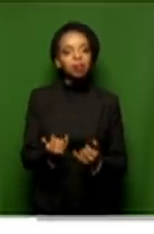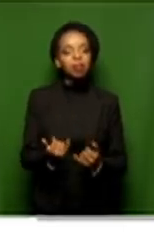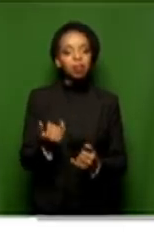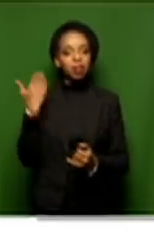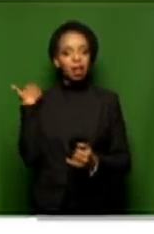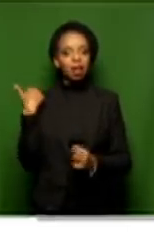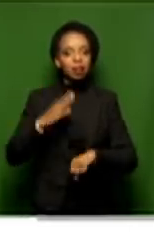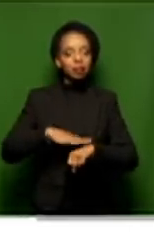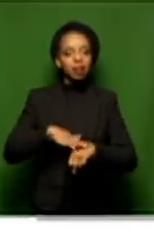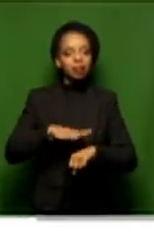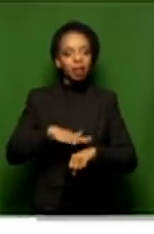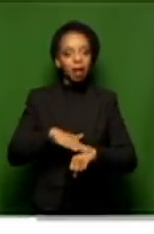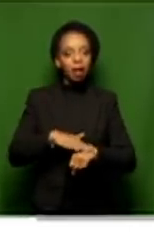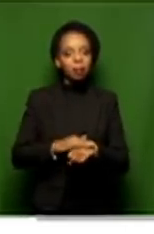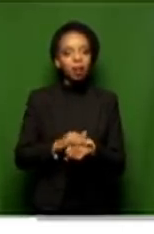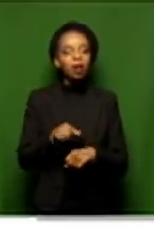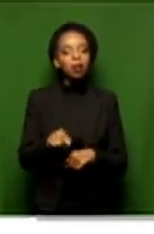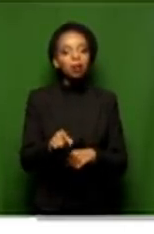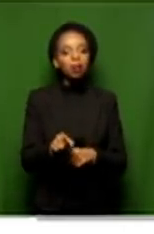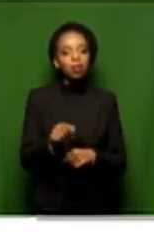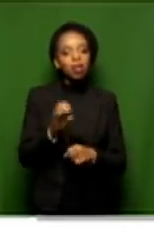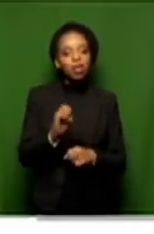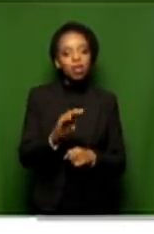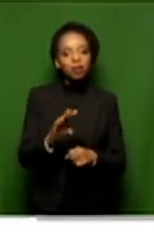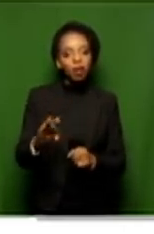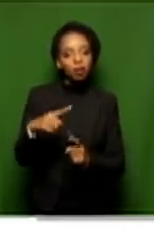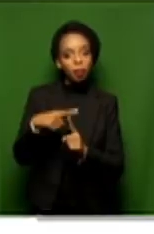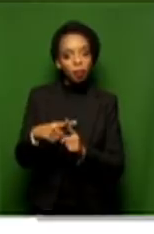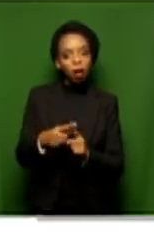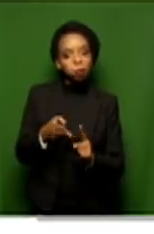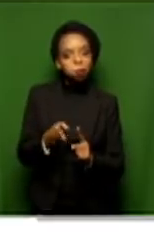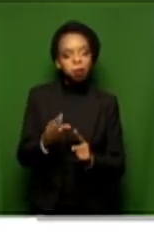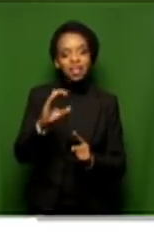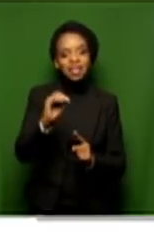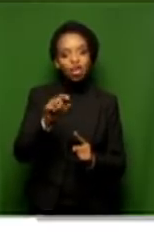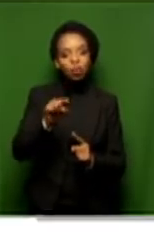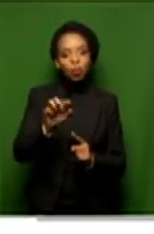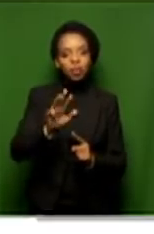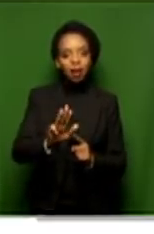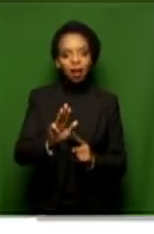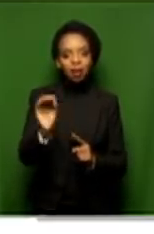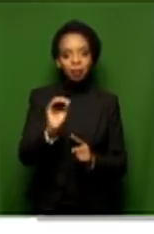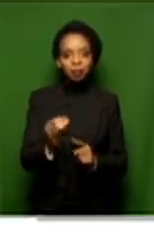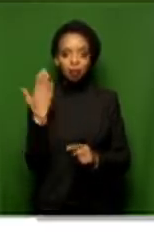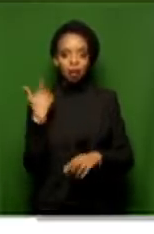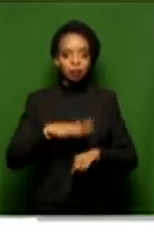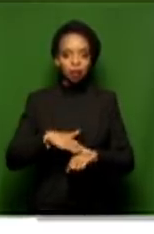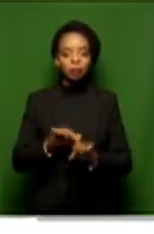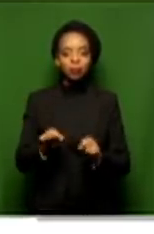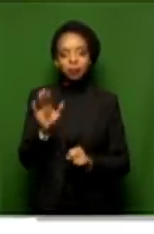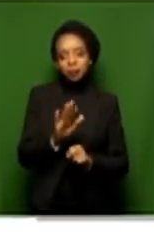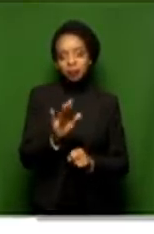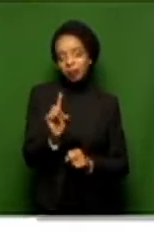the last time around was, and this is the Freedom Front Plus there, Yes. 0.9%. Yes, it was about